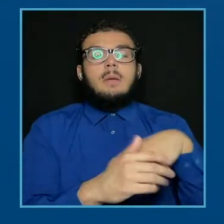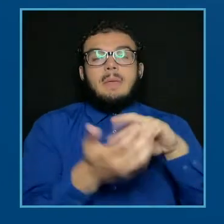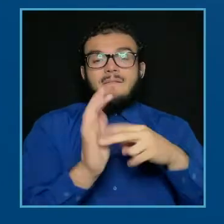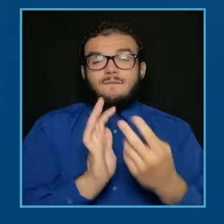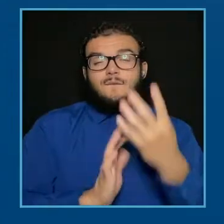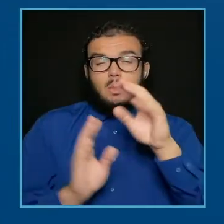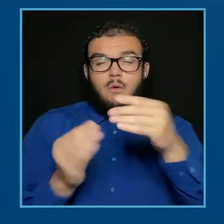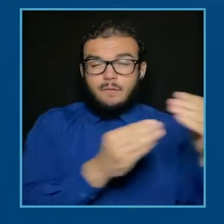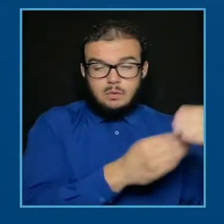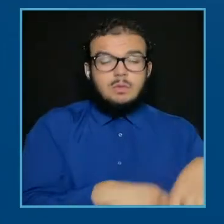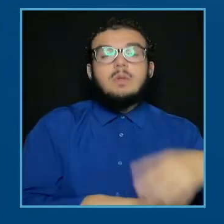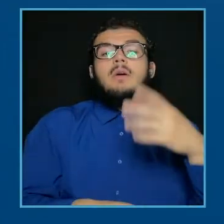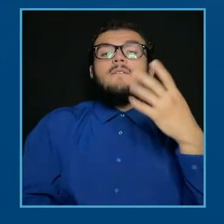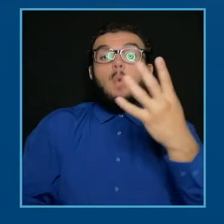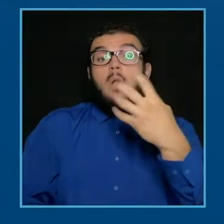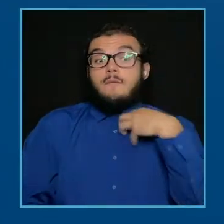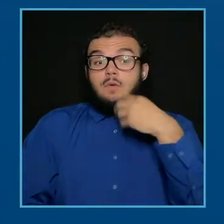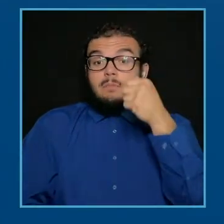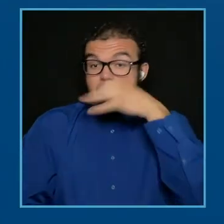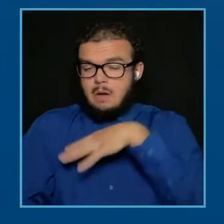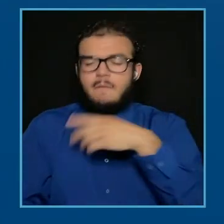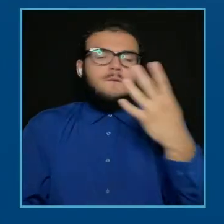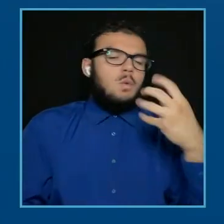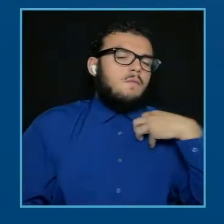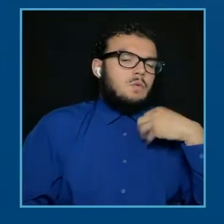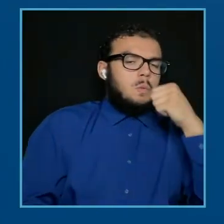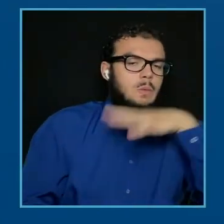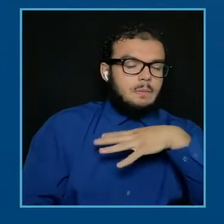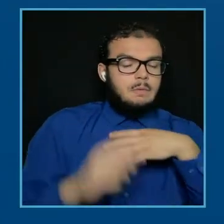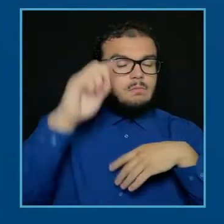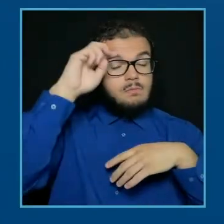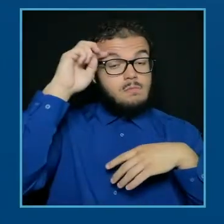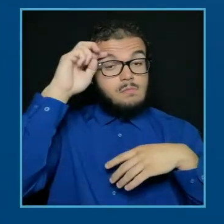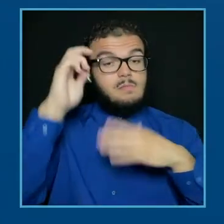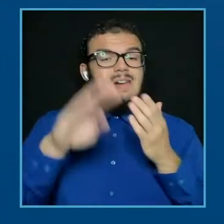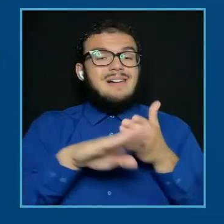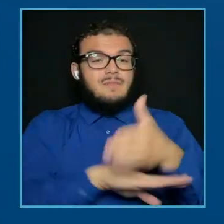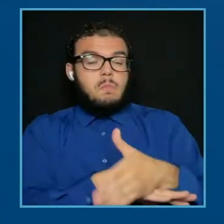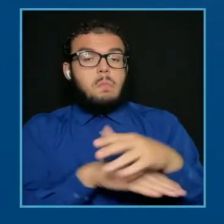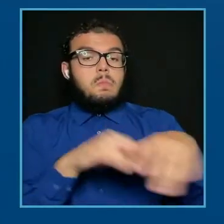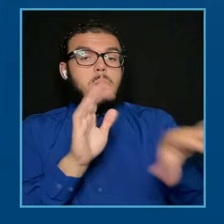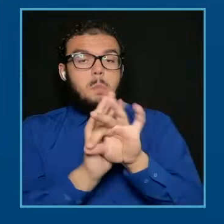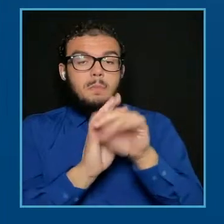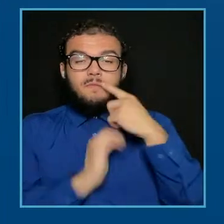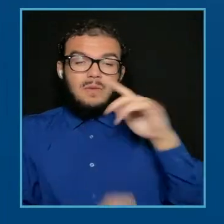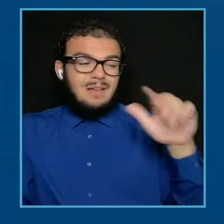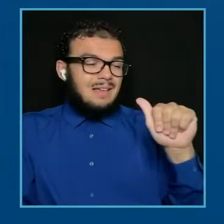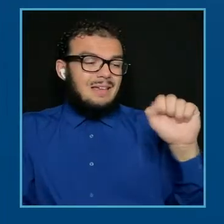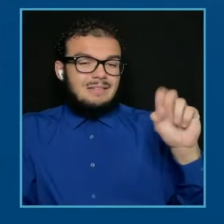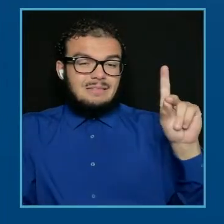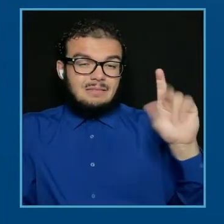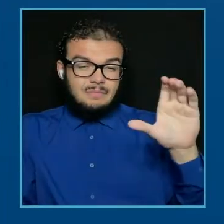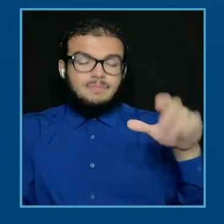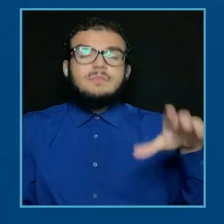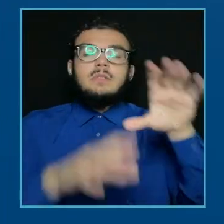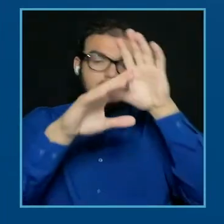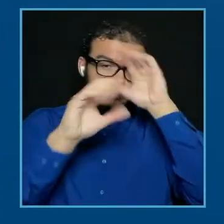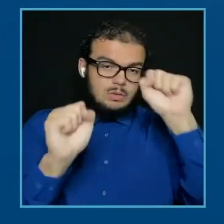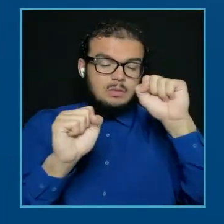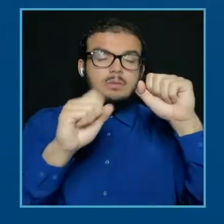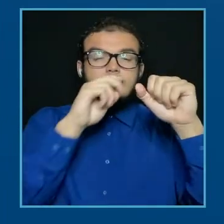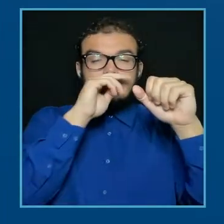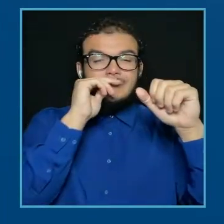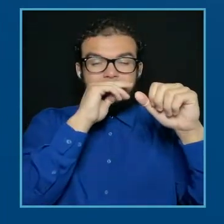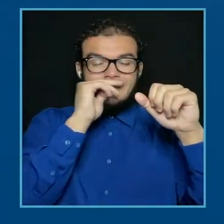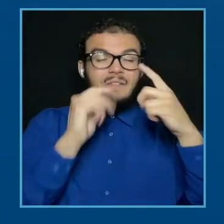4 officers that are women. Notably, after the election of the ASDC president, the makeup of the current